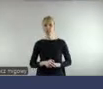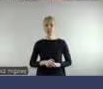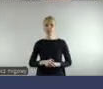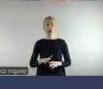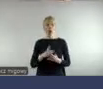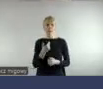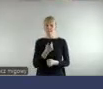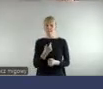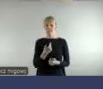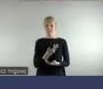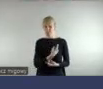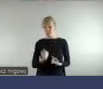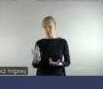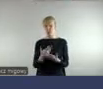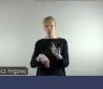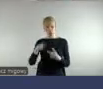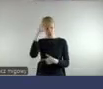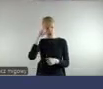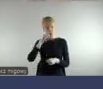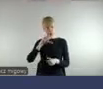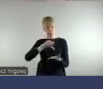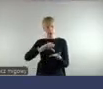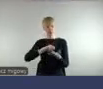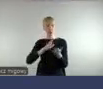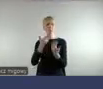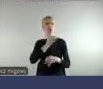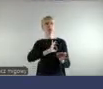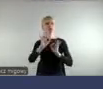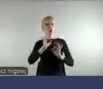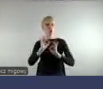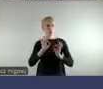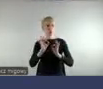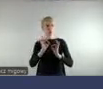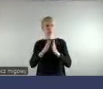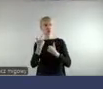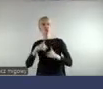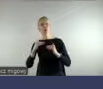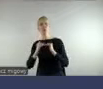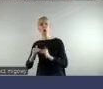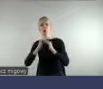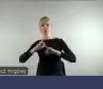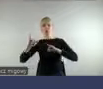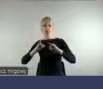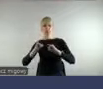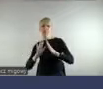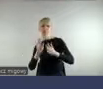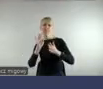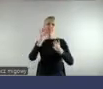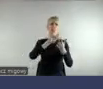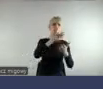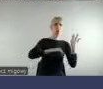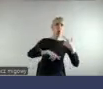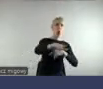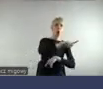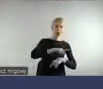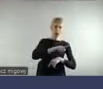information from the central authorities to the municipalities and the other way around. But we cannot only serve as passive information